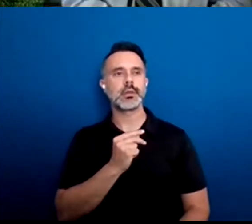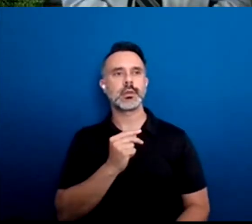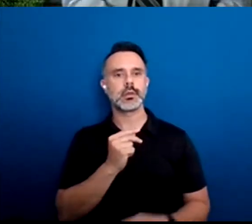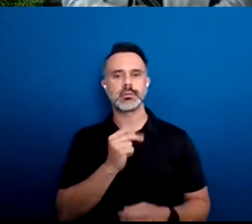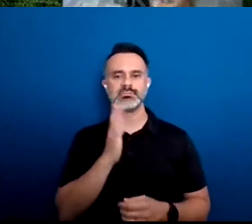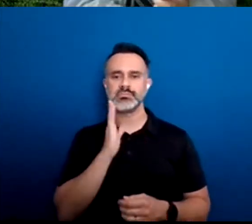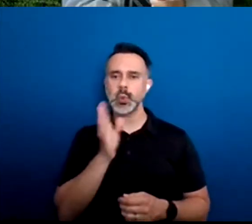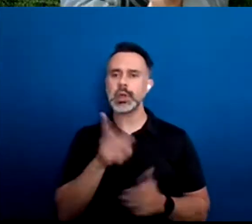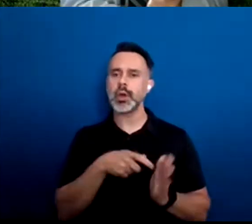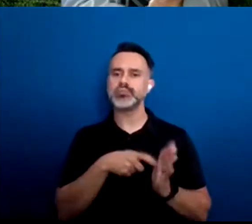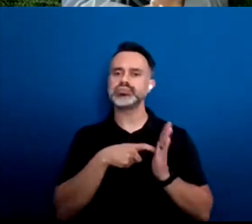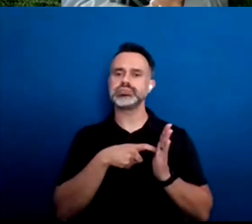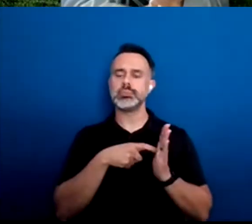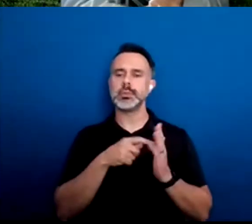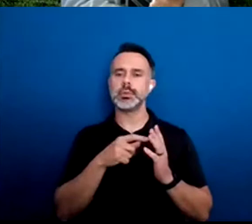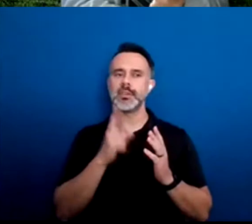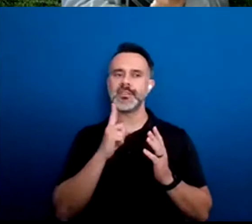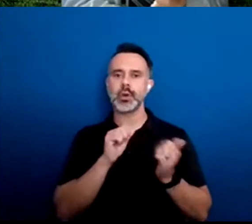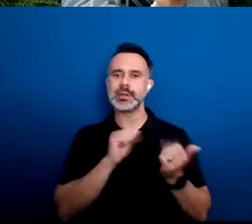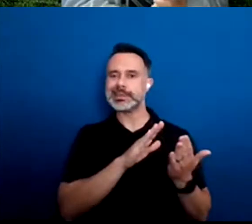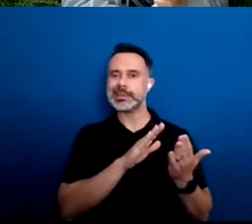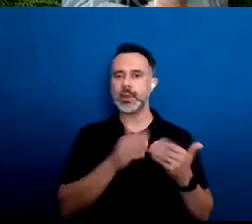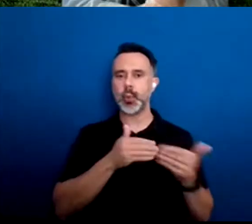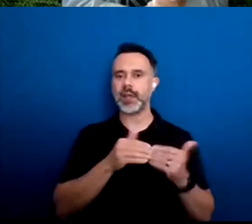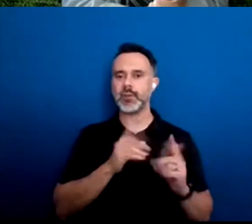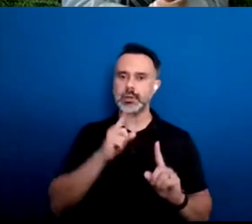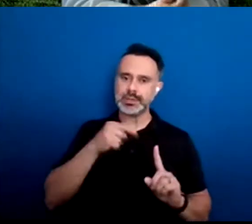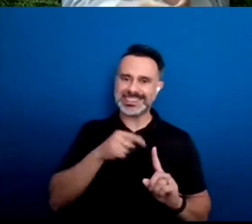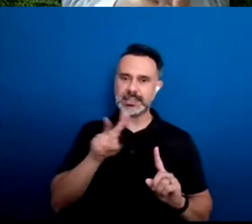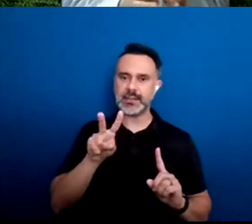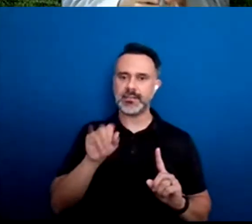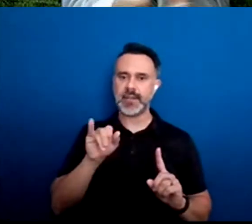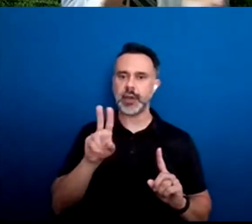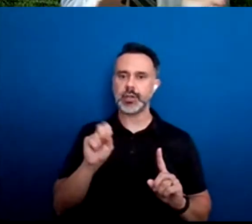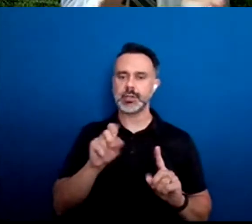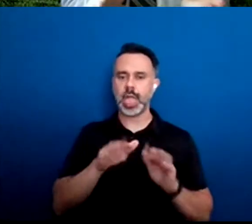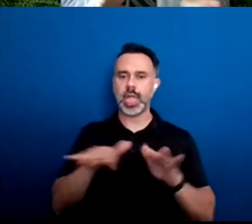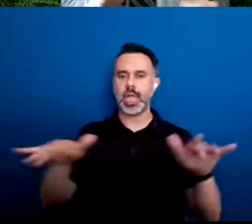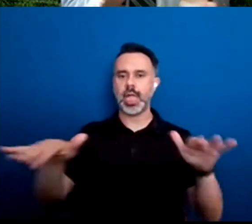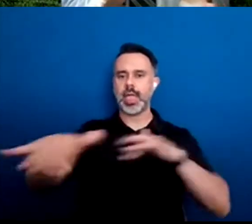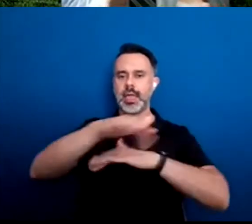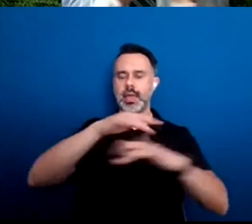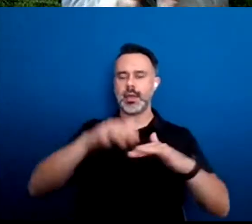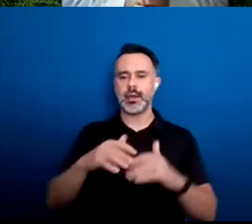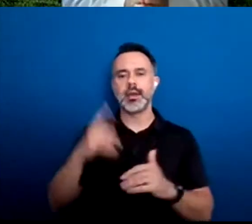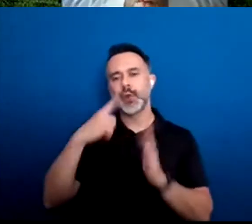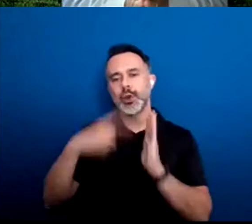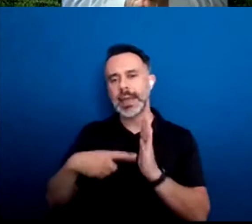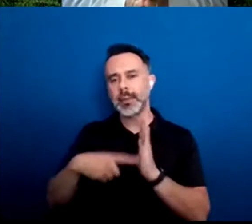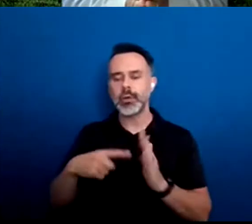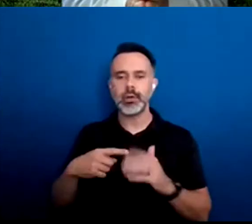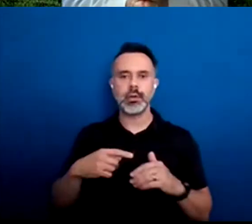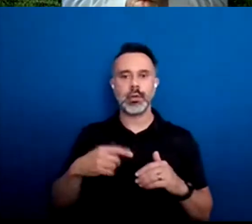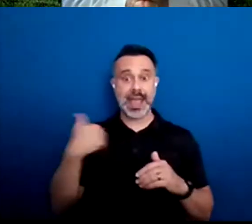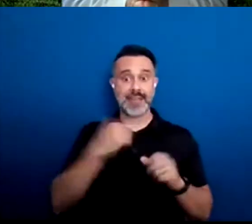is circulating. So number one, if there are some variants, then the booster would have to be a little bit different than the one